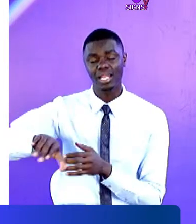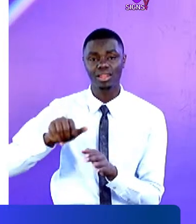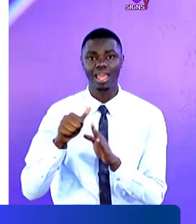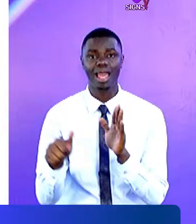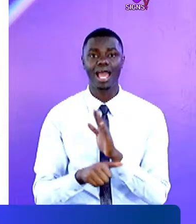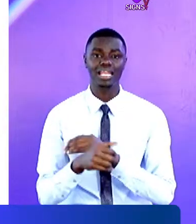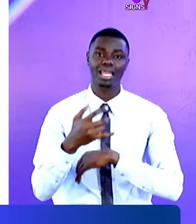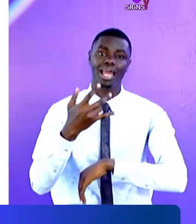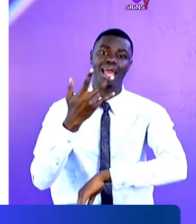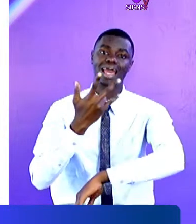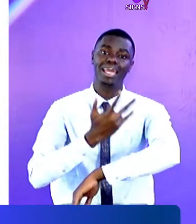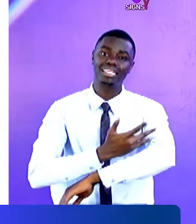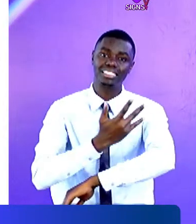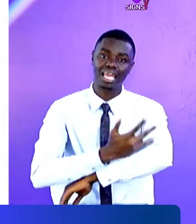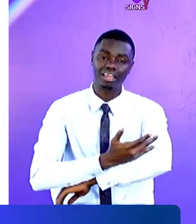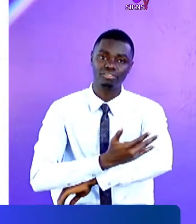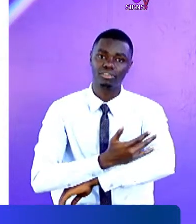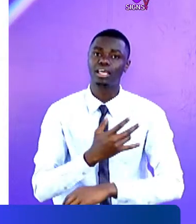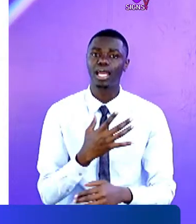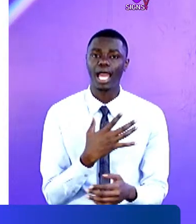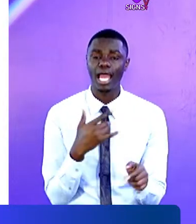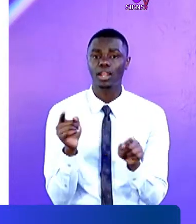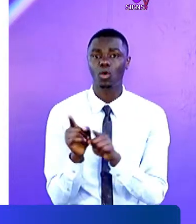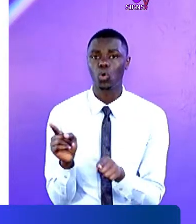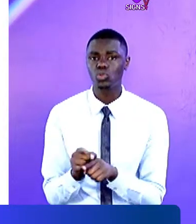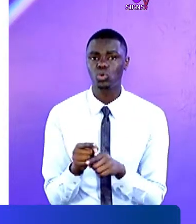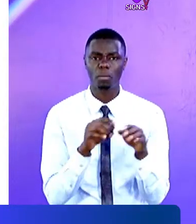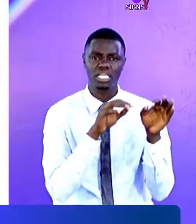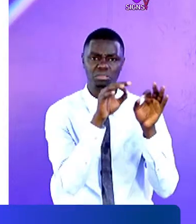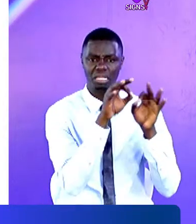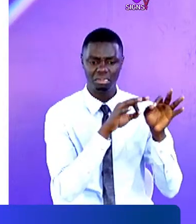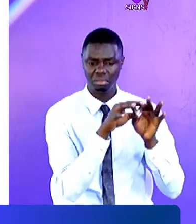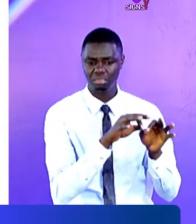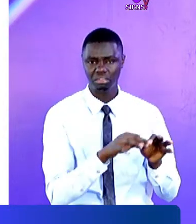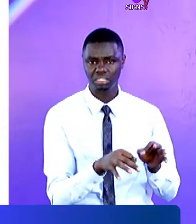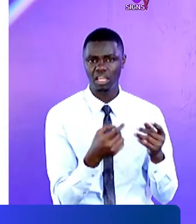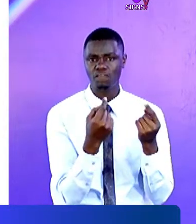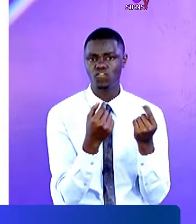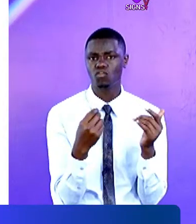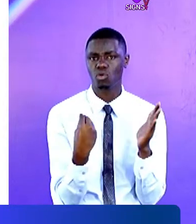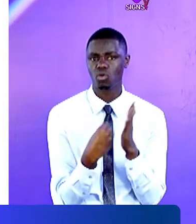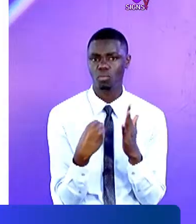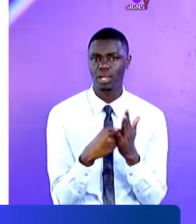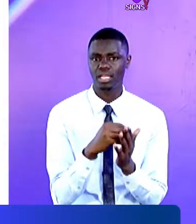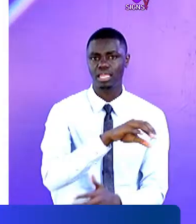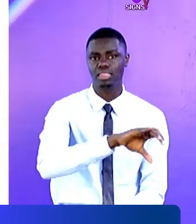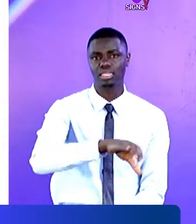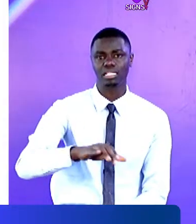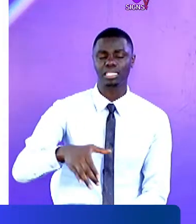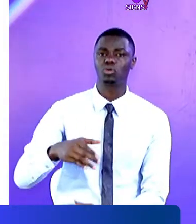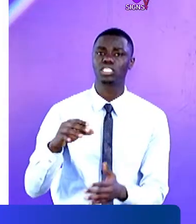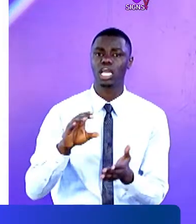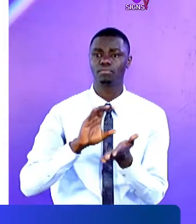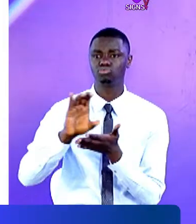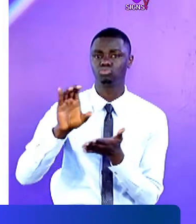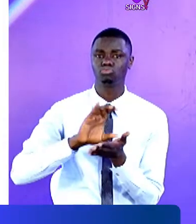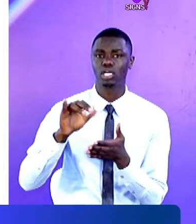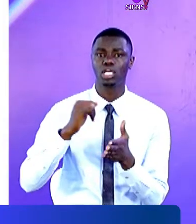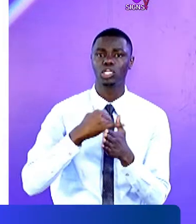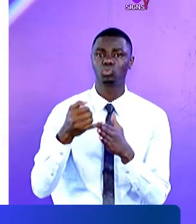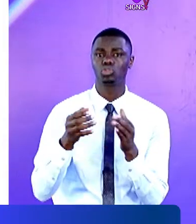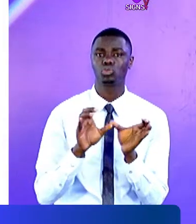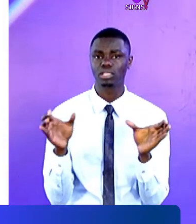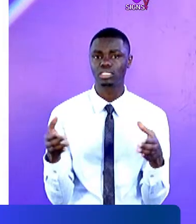Health Authority, and they have also broken down a few amounts of money that counties have sent to insurance companies. There